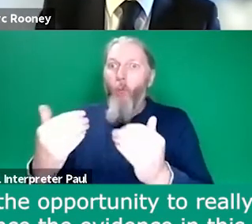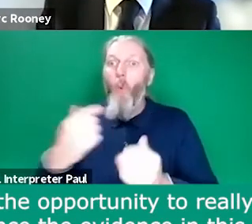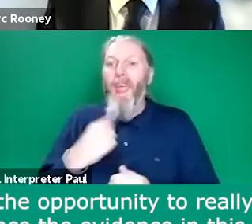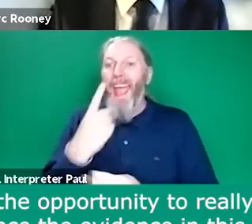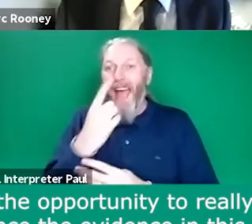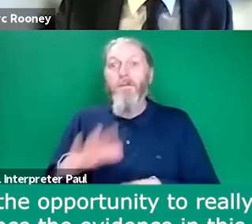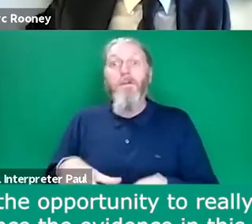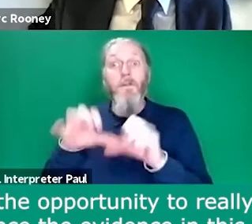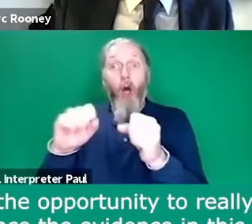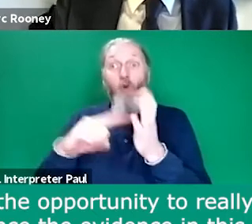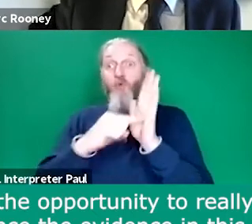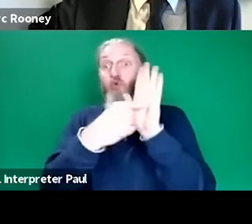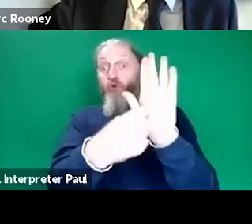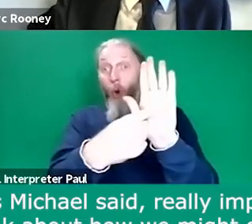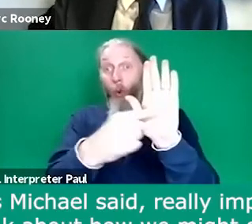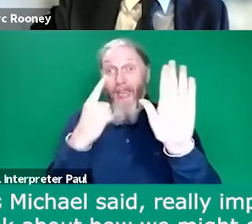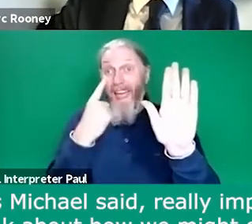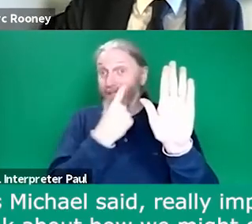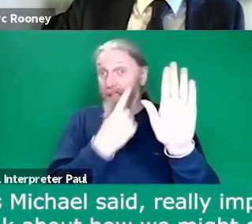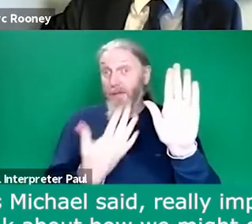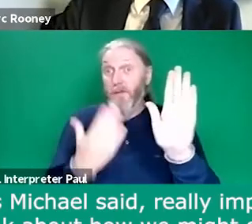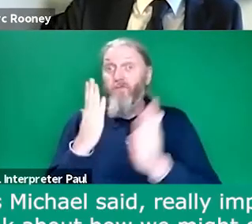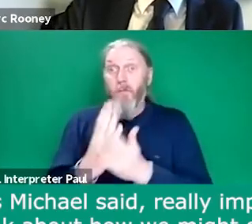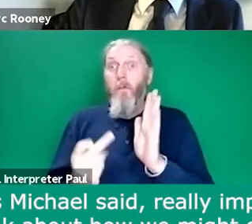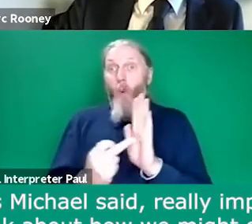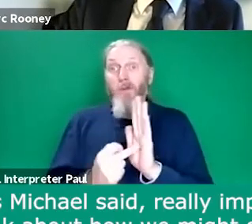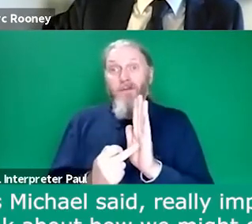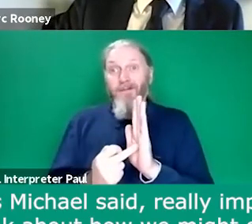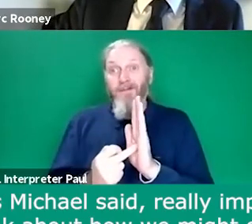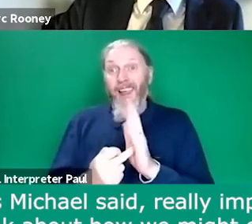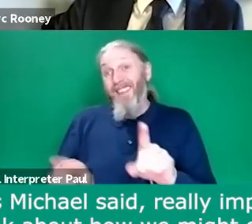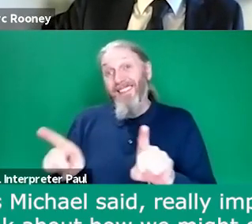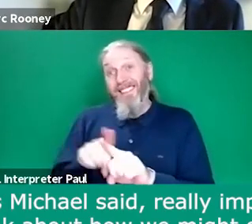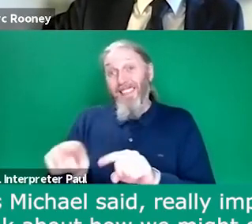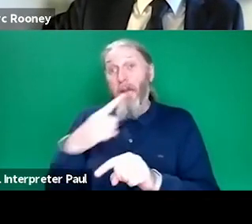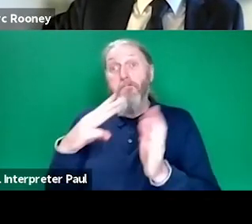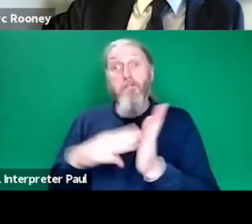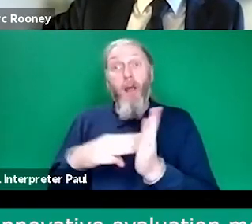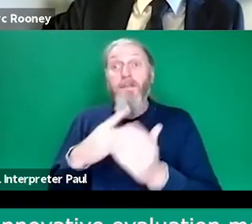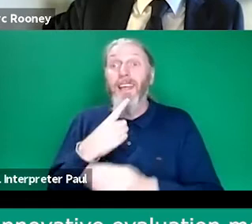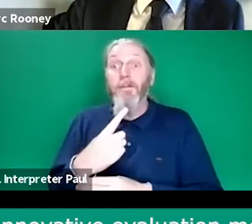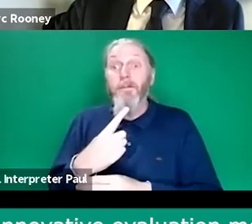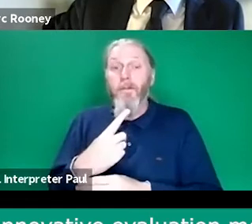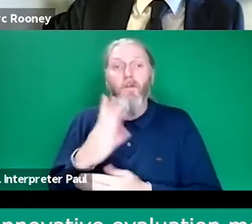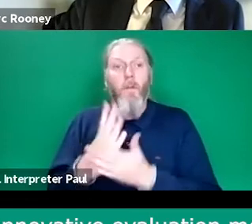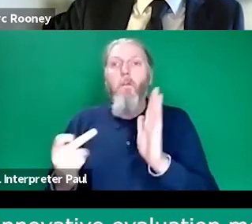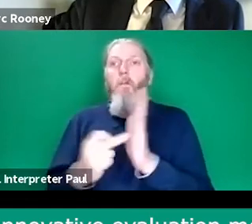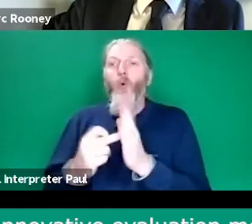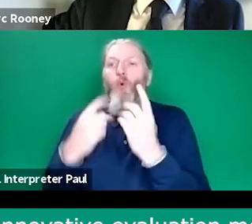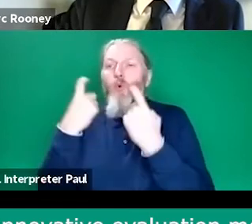the evidence in this territory. And as Michael has said, really important to think about how we might develop more